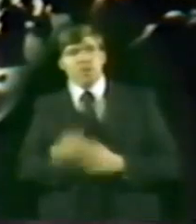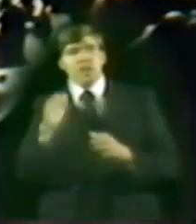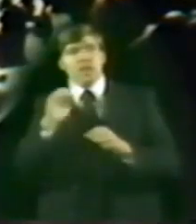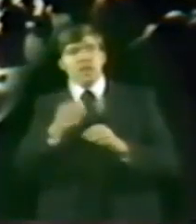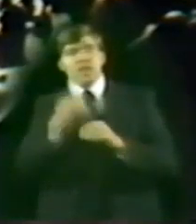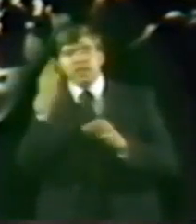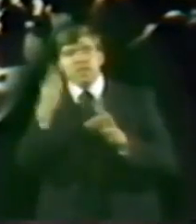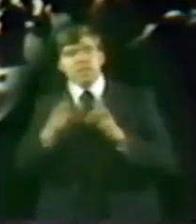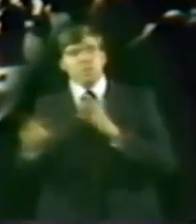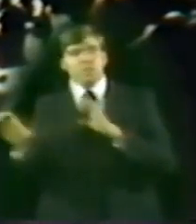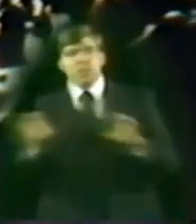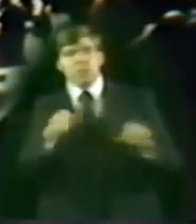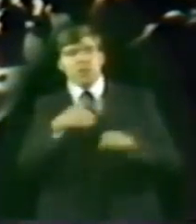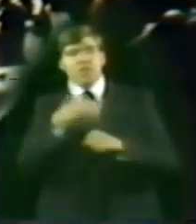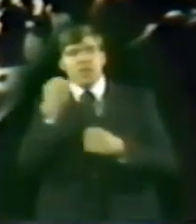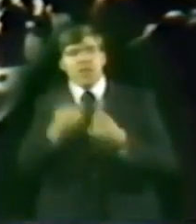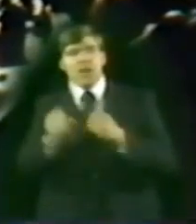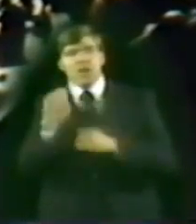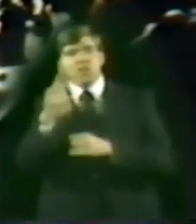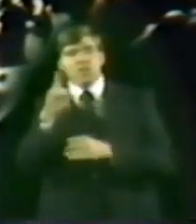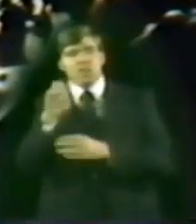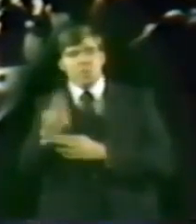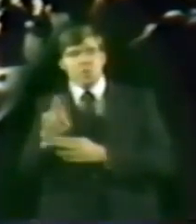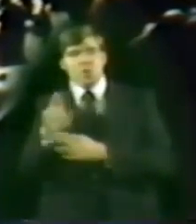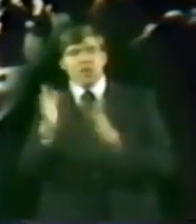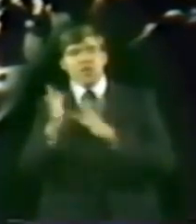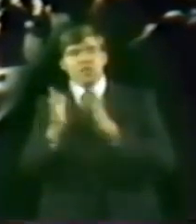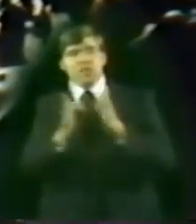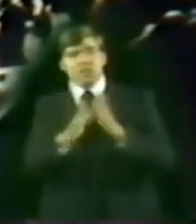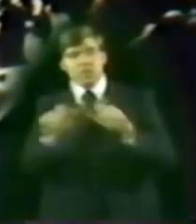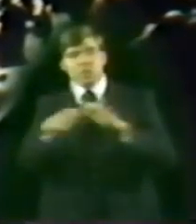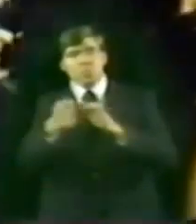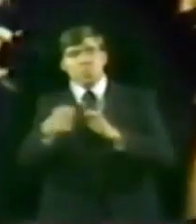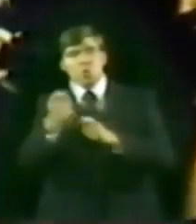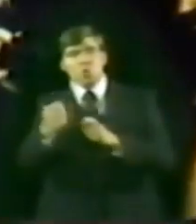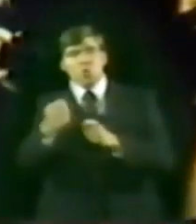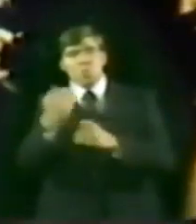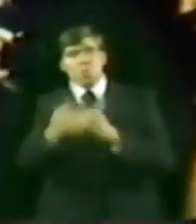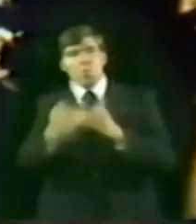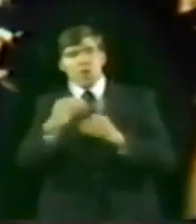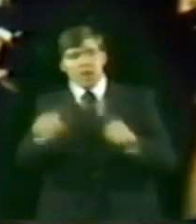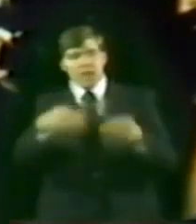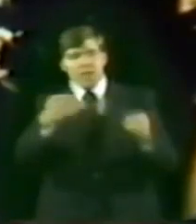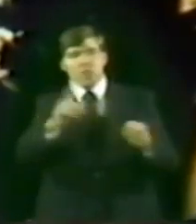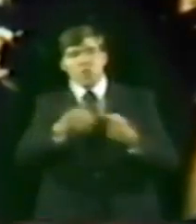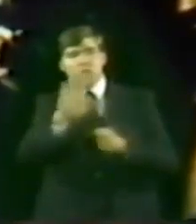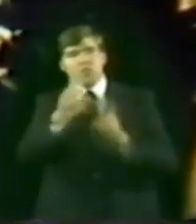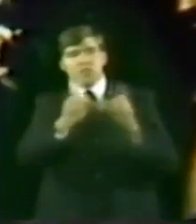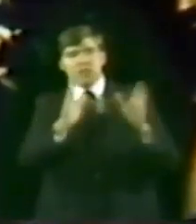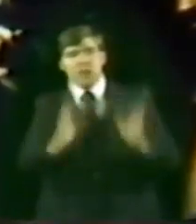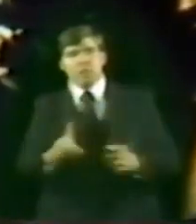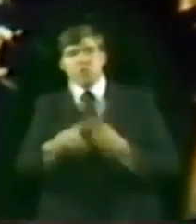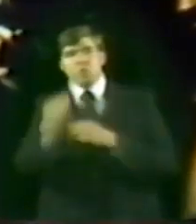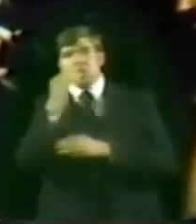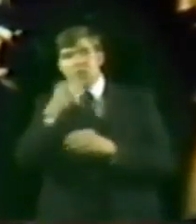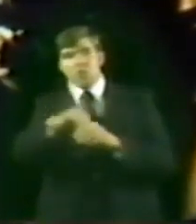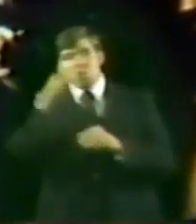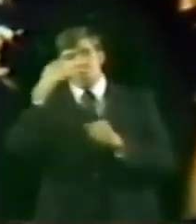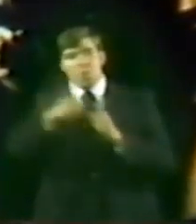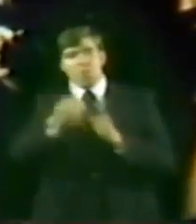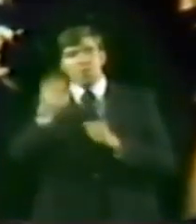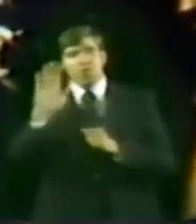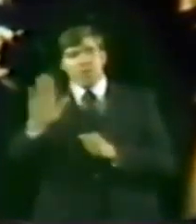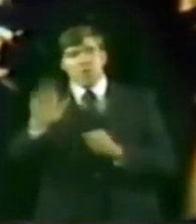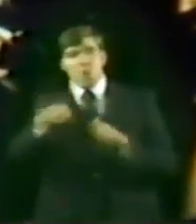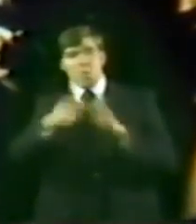In a simple ceremony at the Last Supper, Jesus broke bread and gave it to his disciples to be eaten in remembrance of his